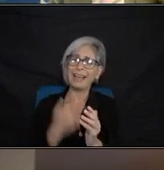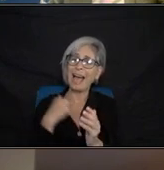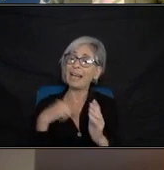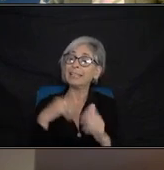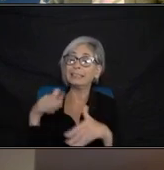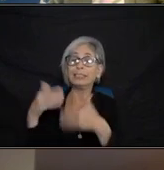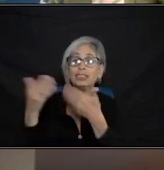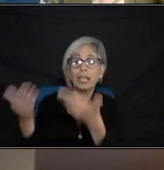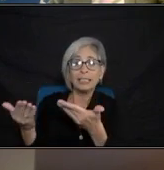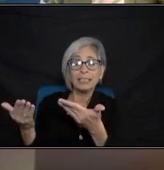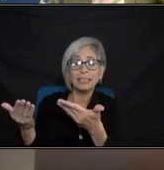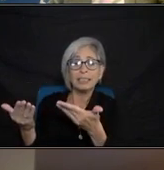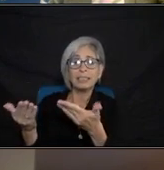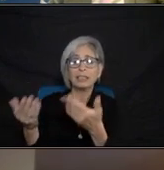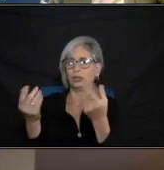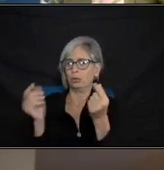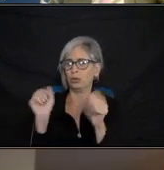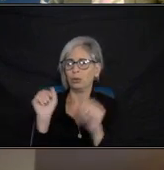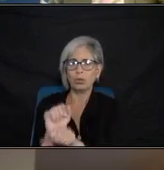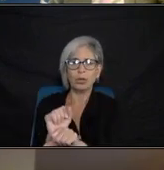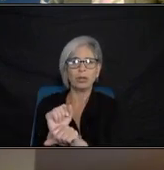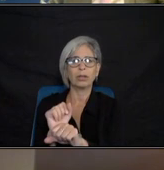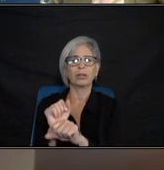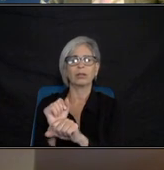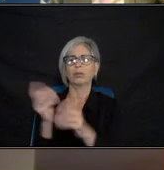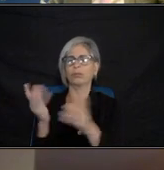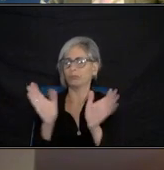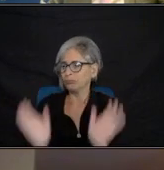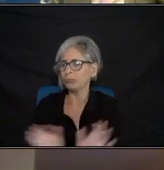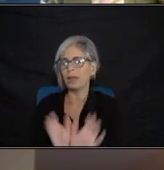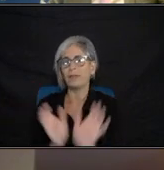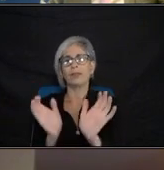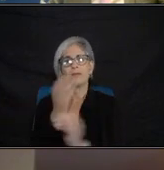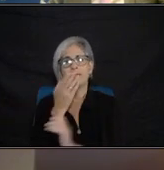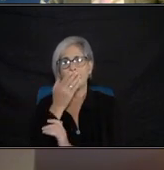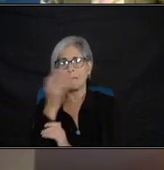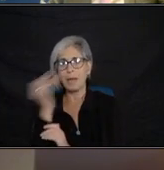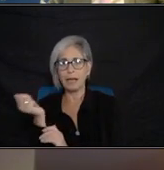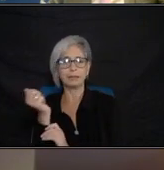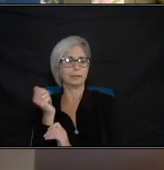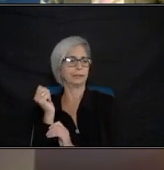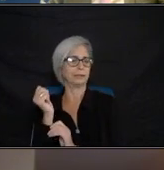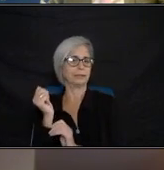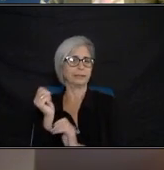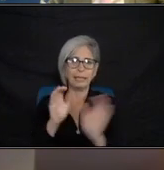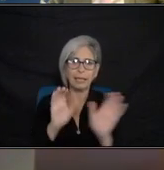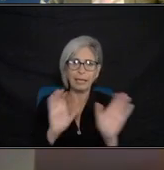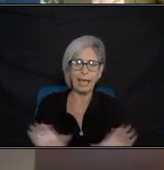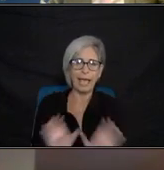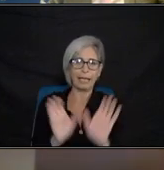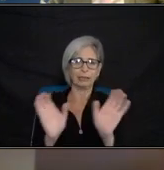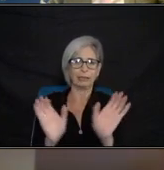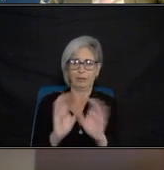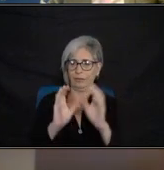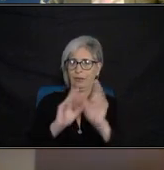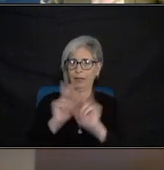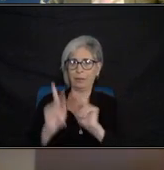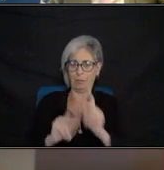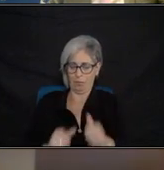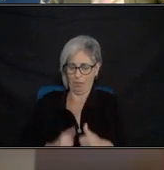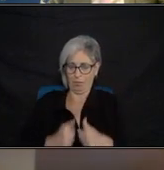in all due diligence and with a conservative effort and for the best course of action for your citizens who reside